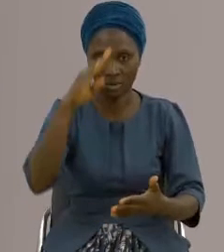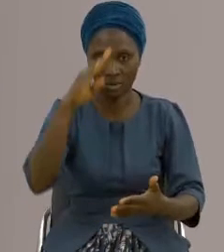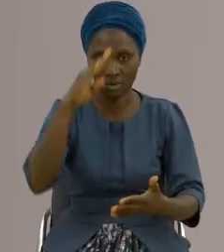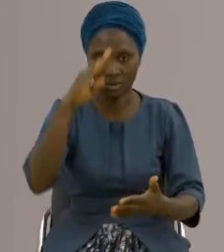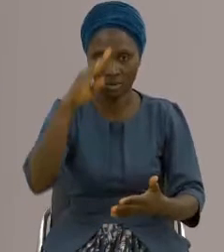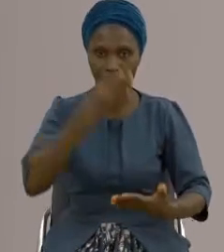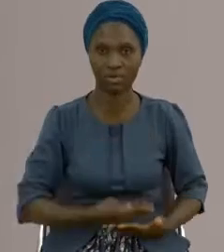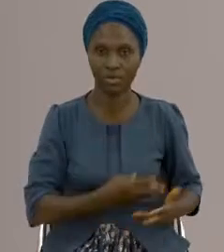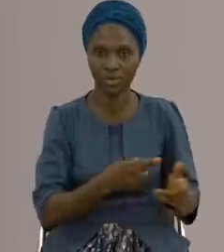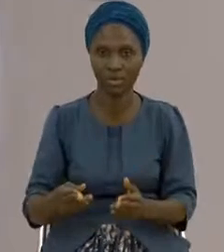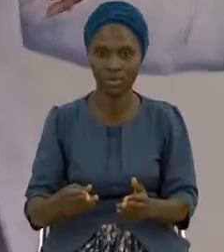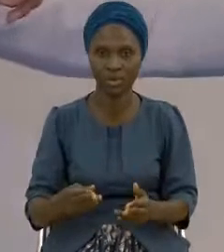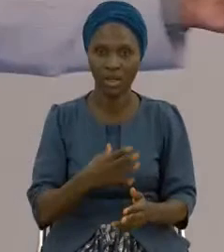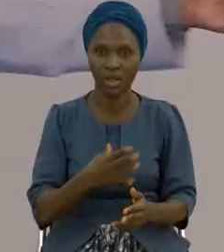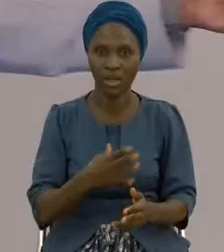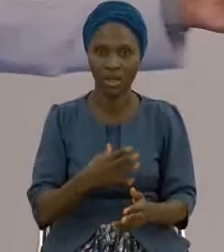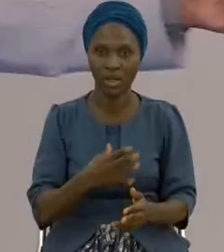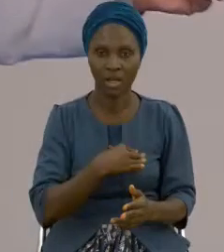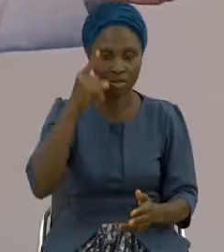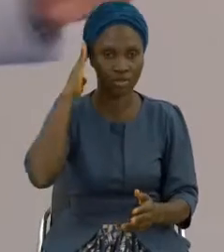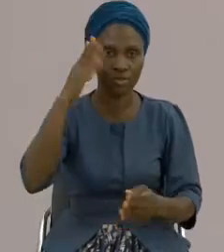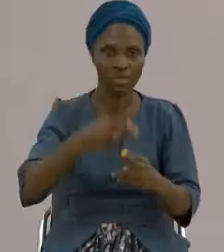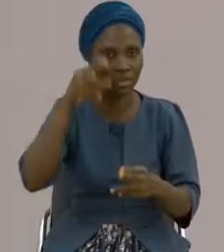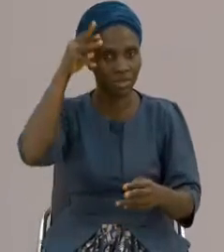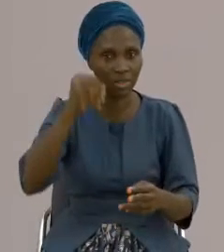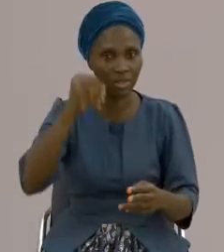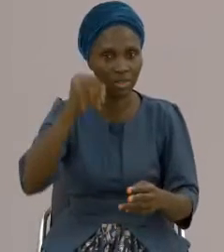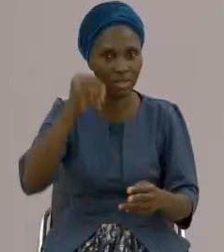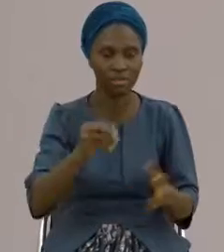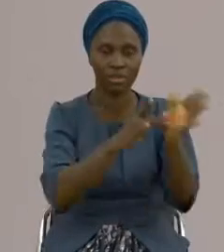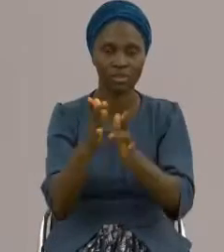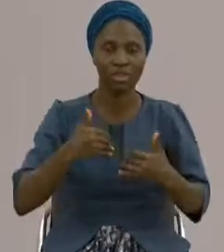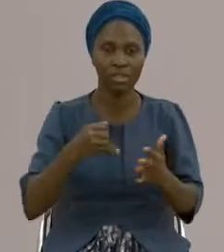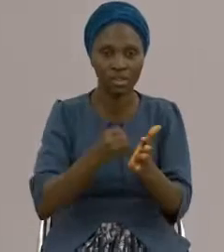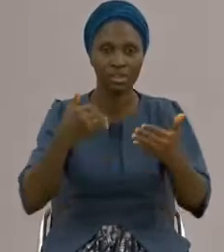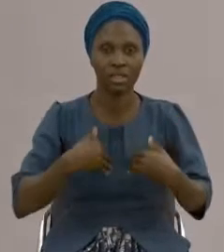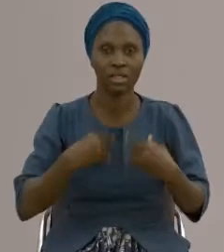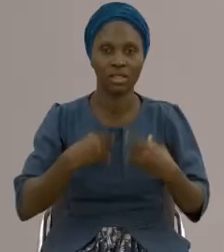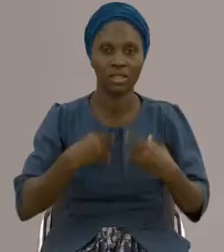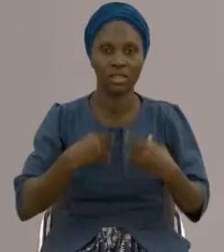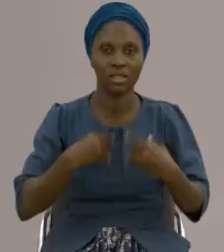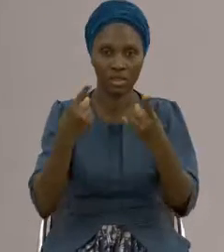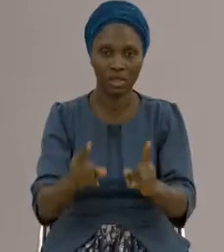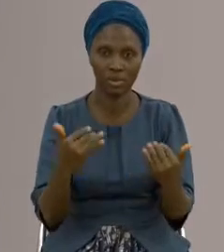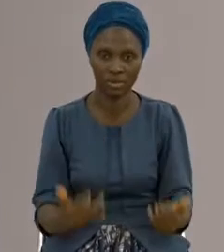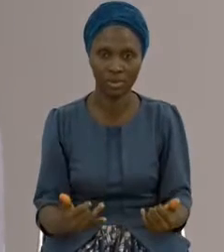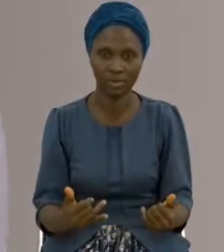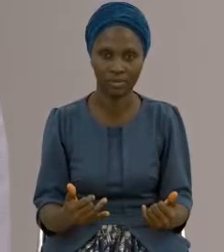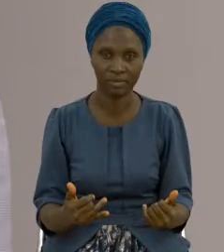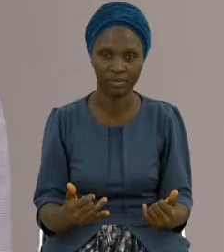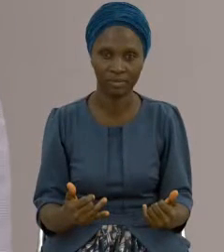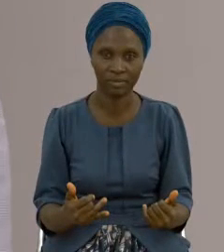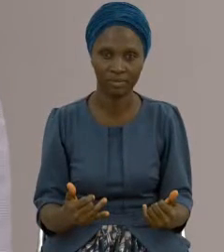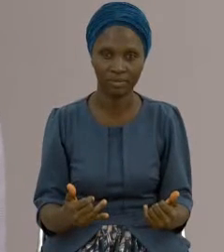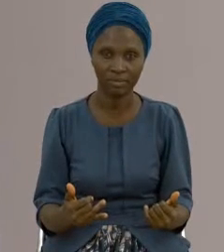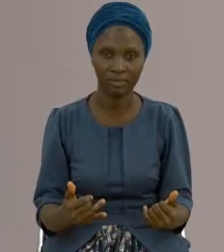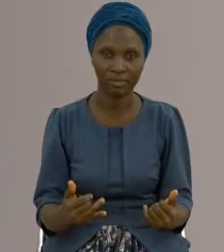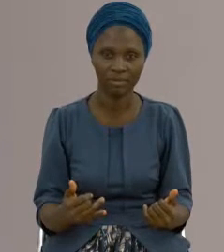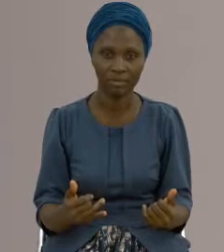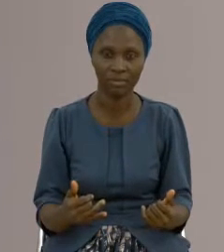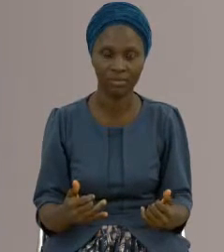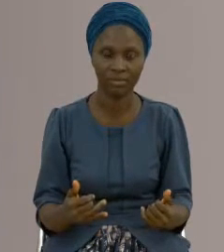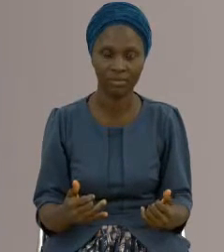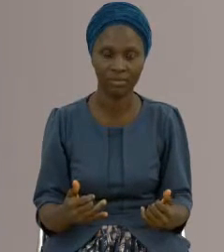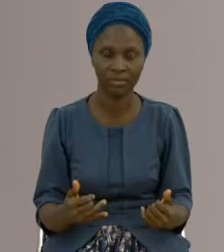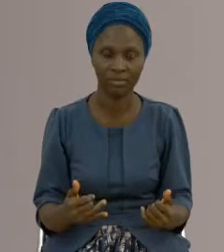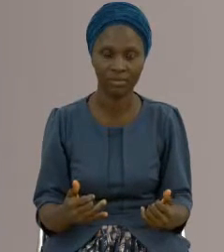has happened now. We have called his name Jesus. Born Jesus.